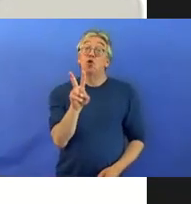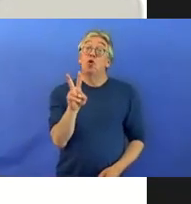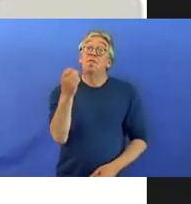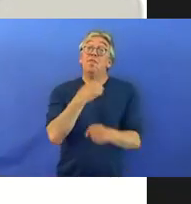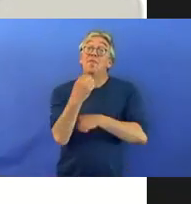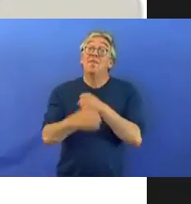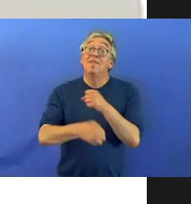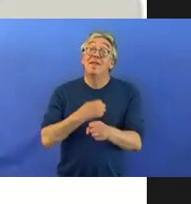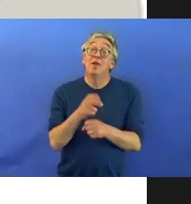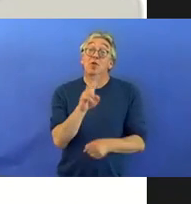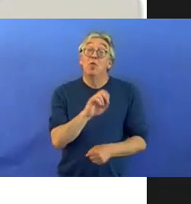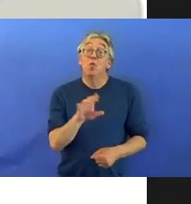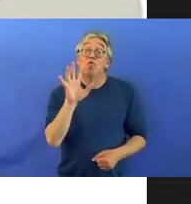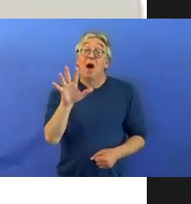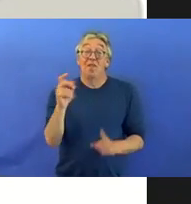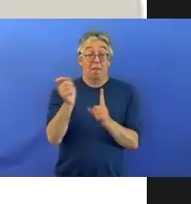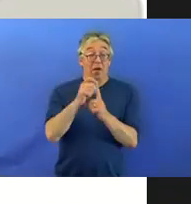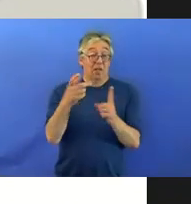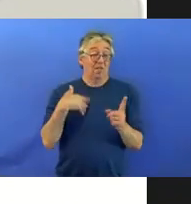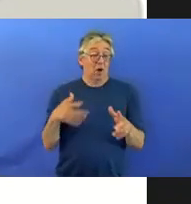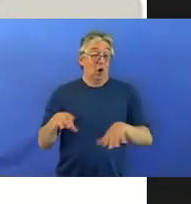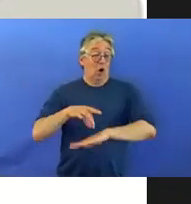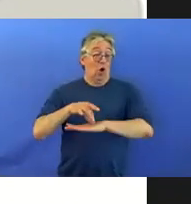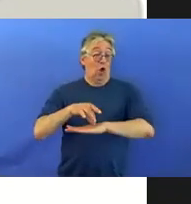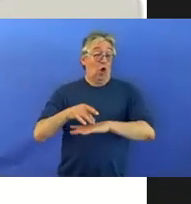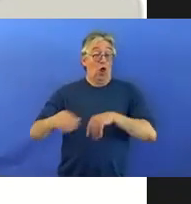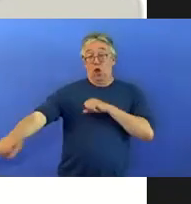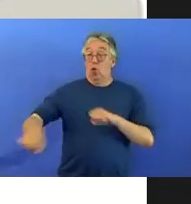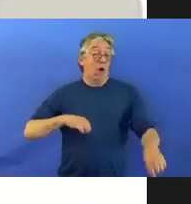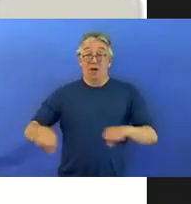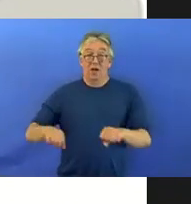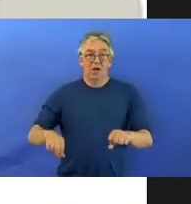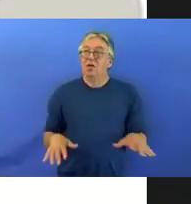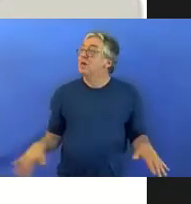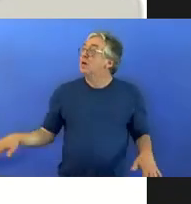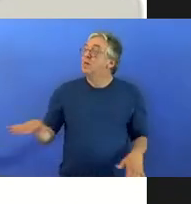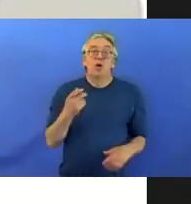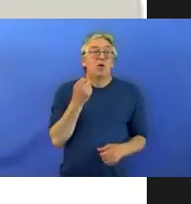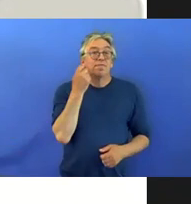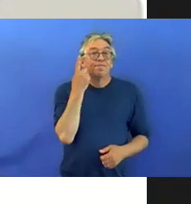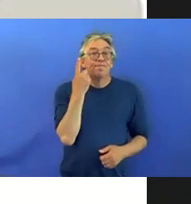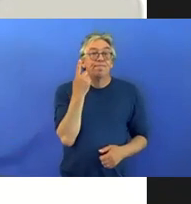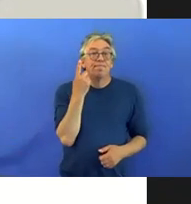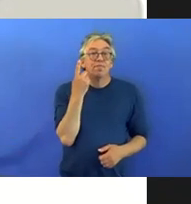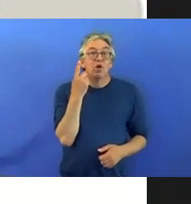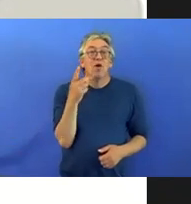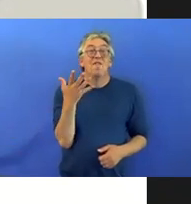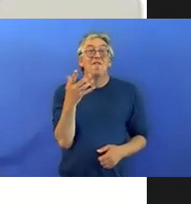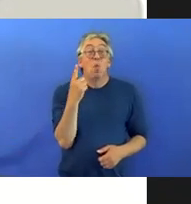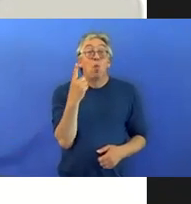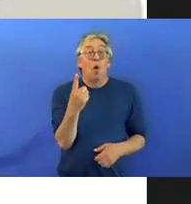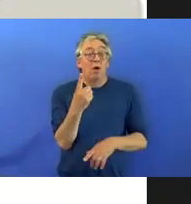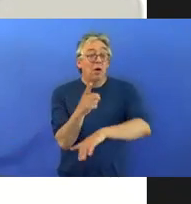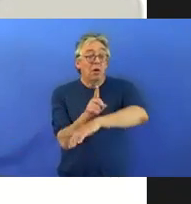people realized that in 56 seconds, 15,000 people got disability. And it